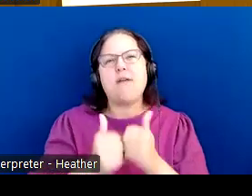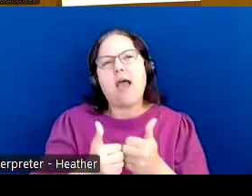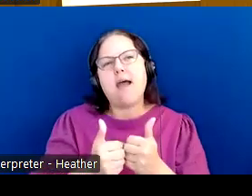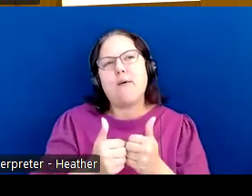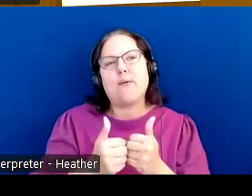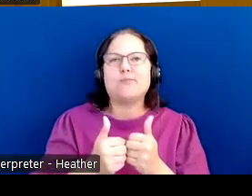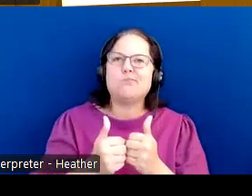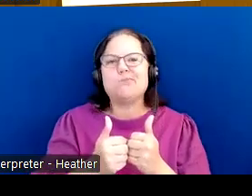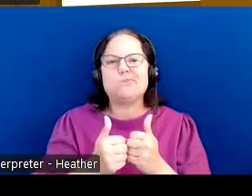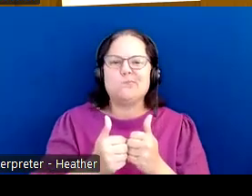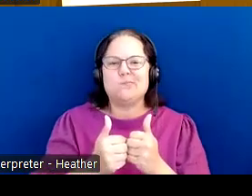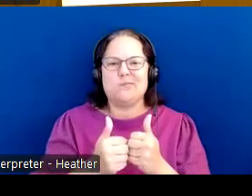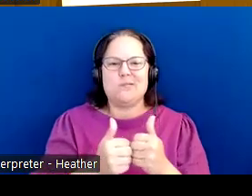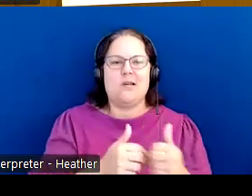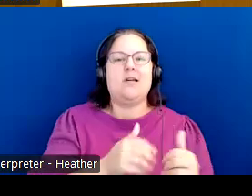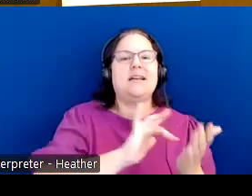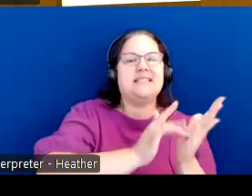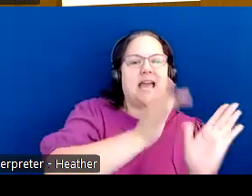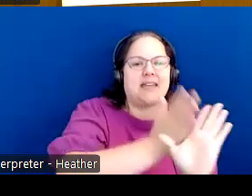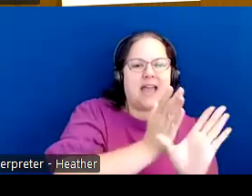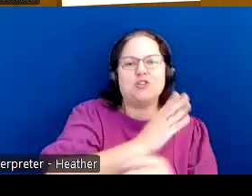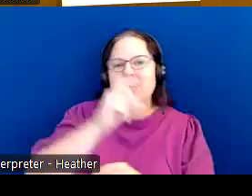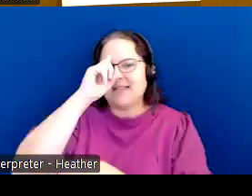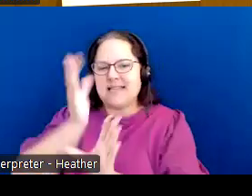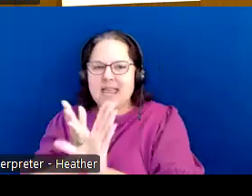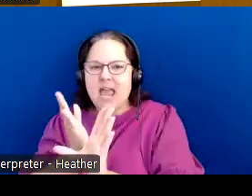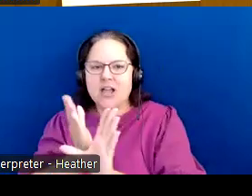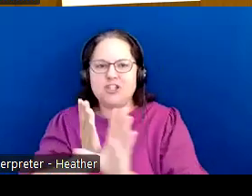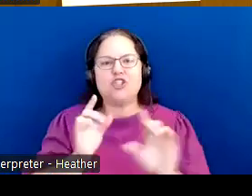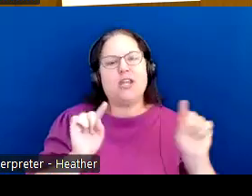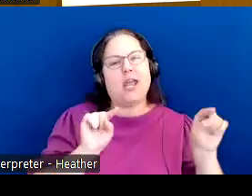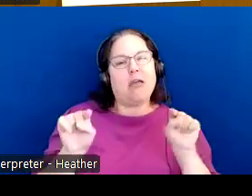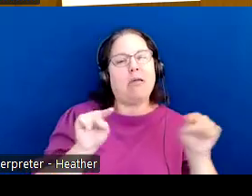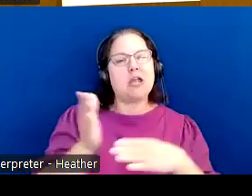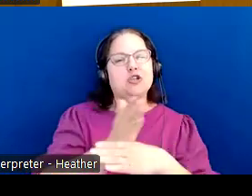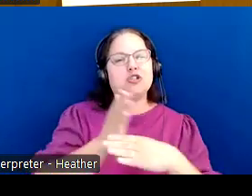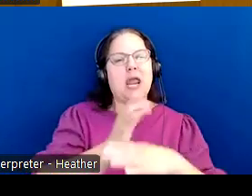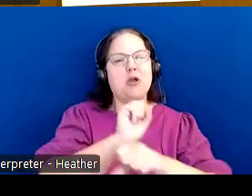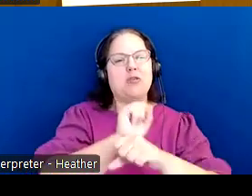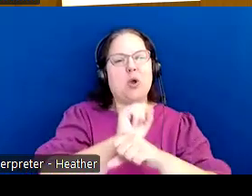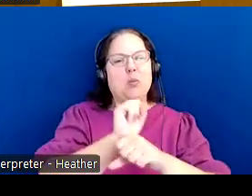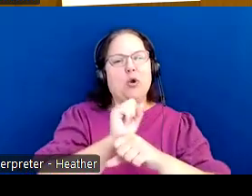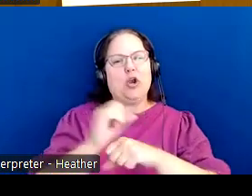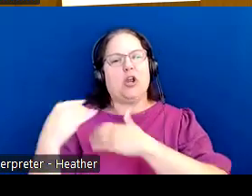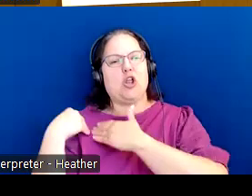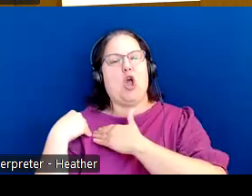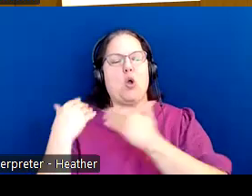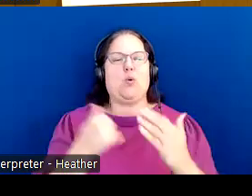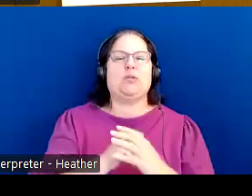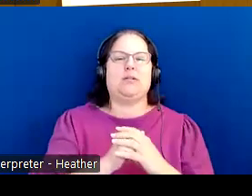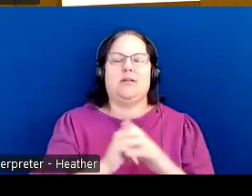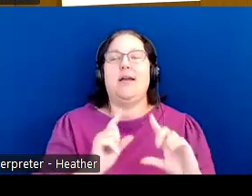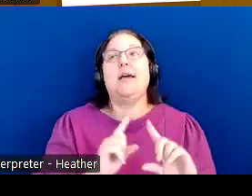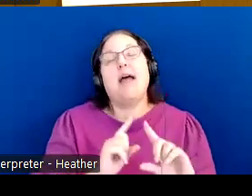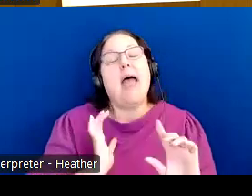how psychiatry and psychology sort of share the workload at our institution. Again, it's different